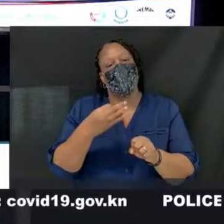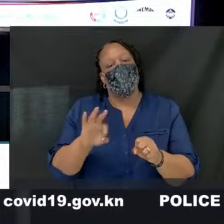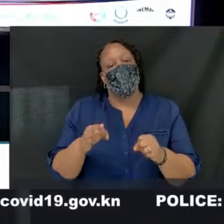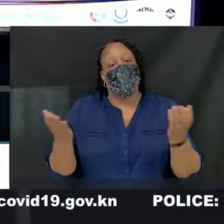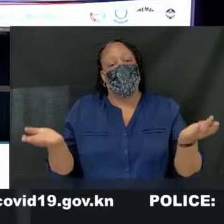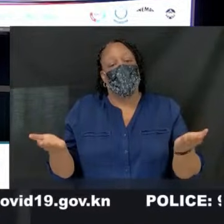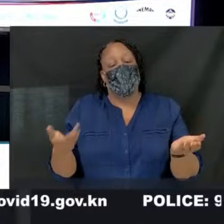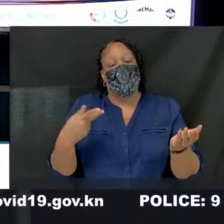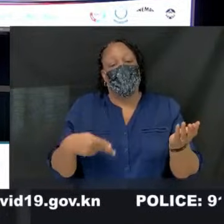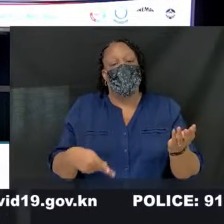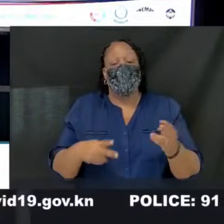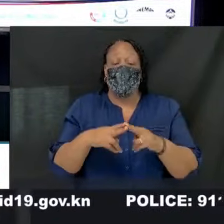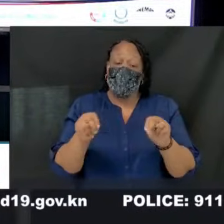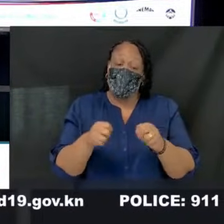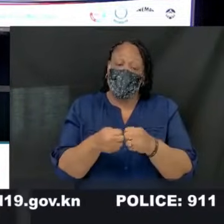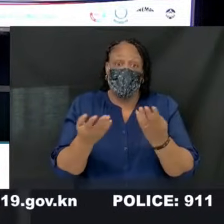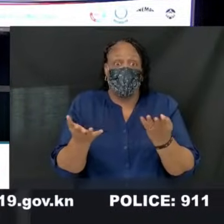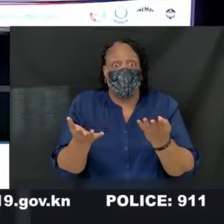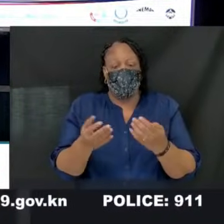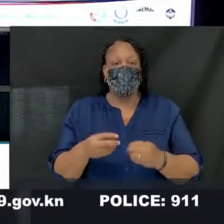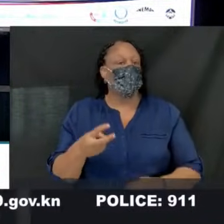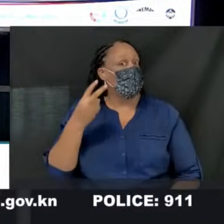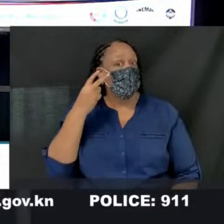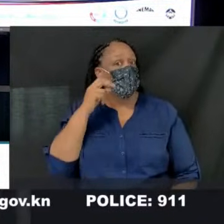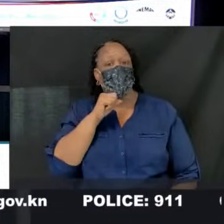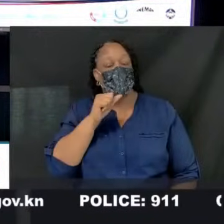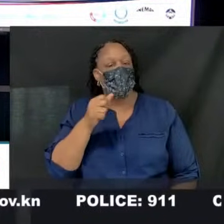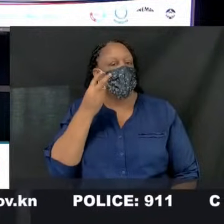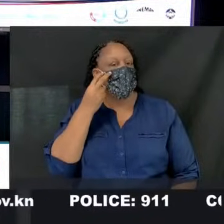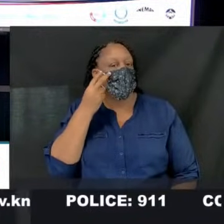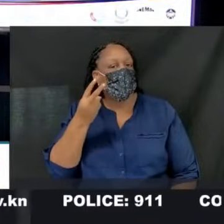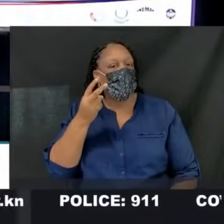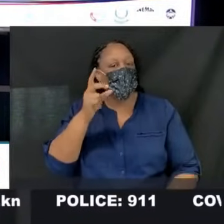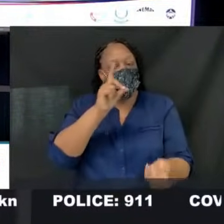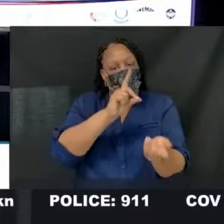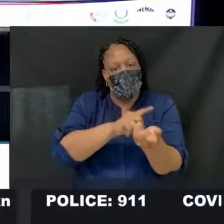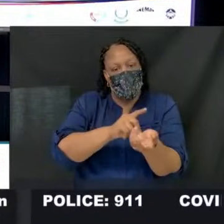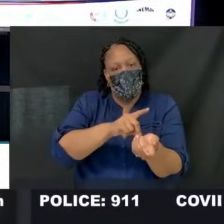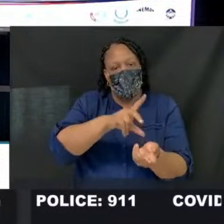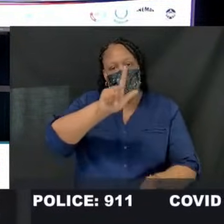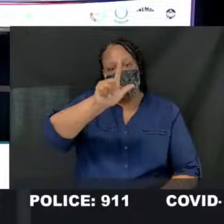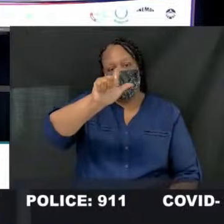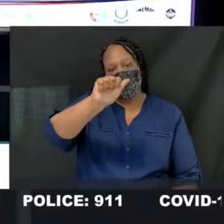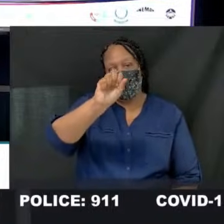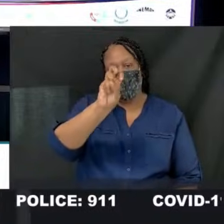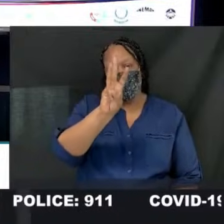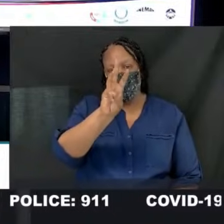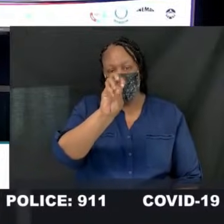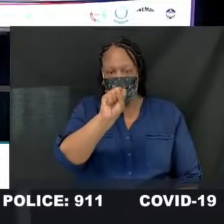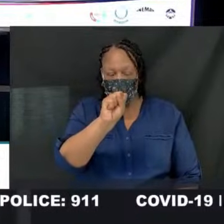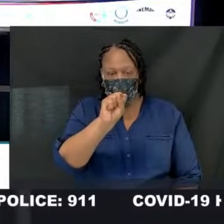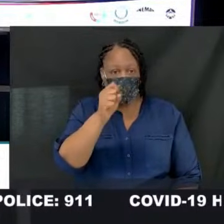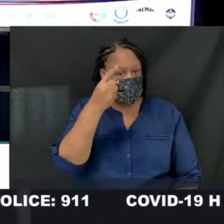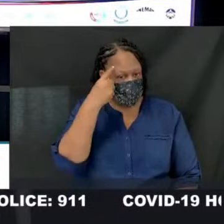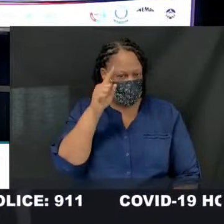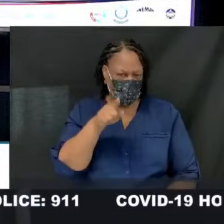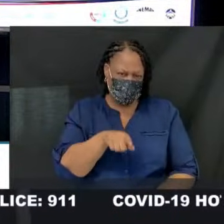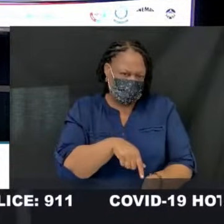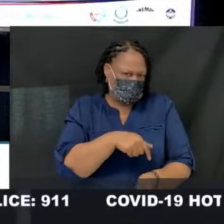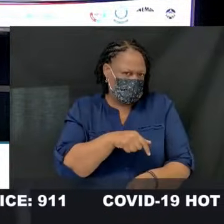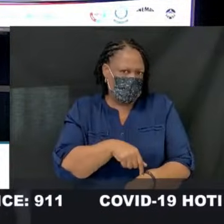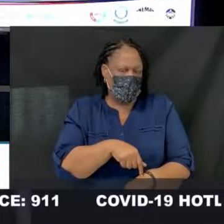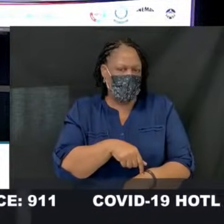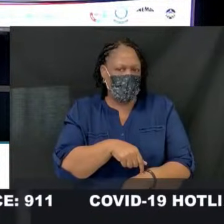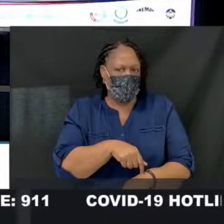and Nevis. You have not been seeing Dr. Laws for some time.